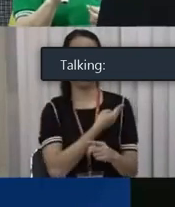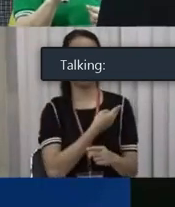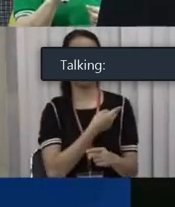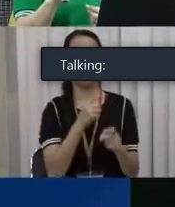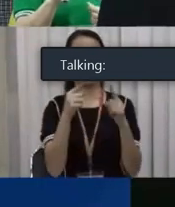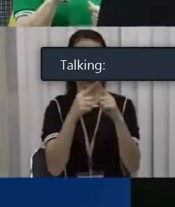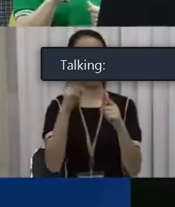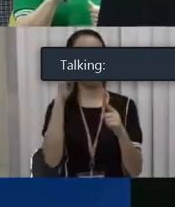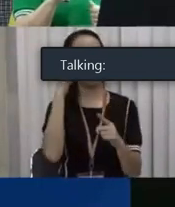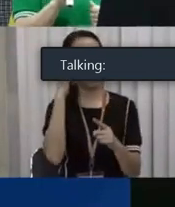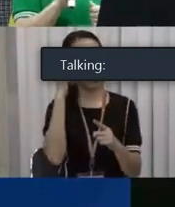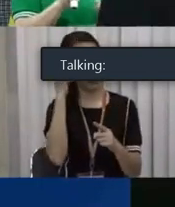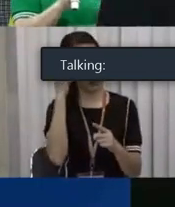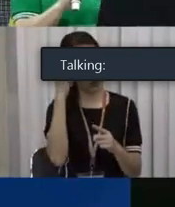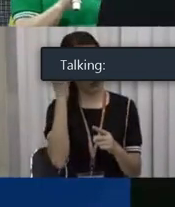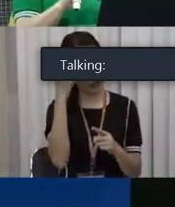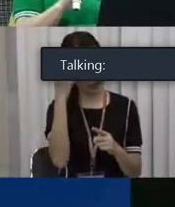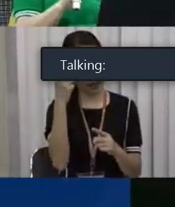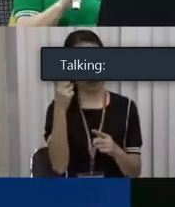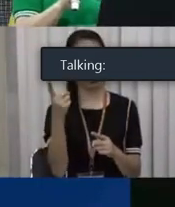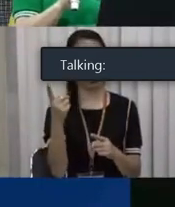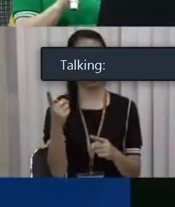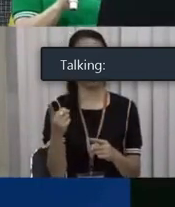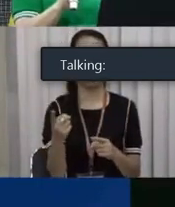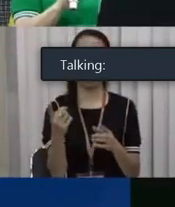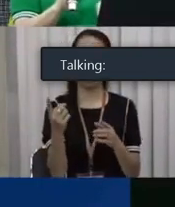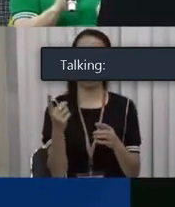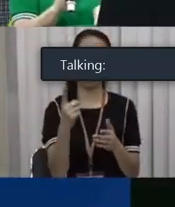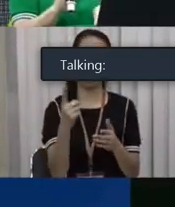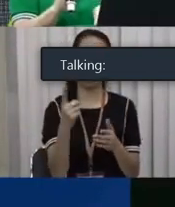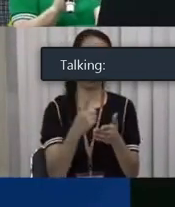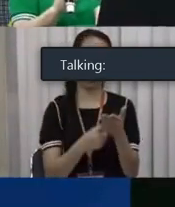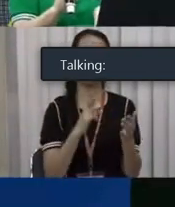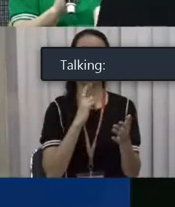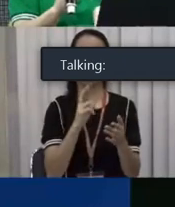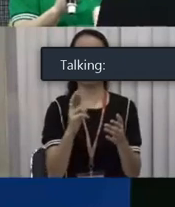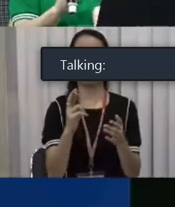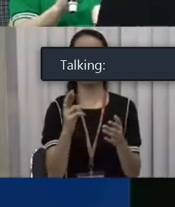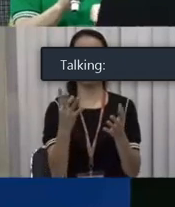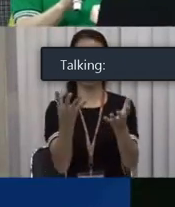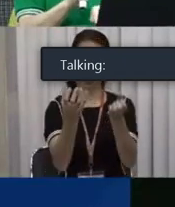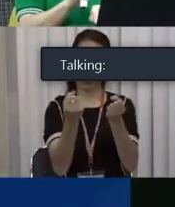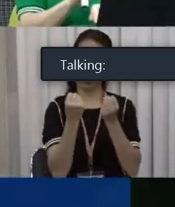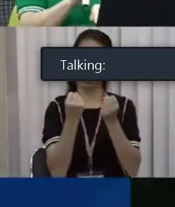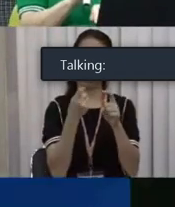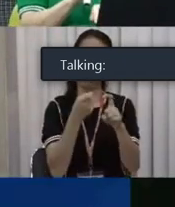unsa ning mga benefits nga angay sa usa ka trabahante.